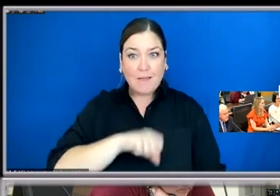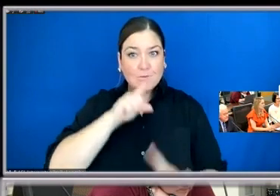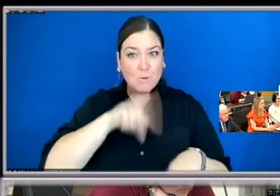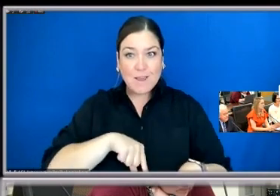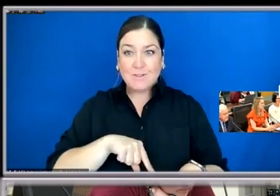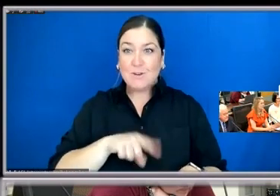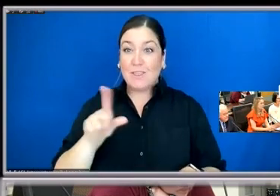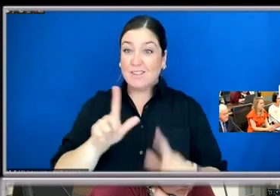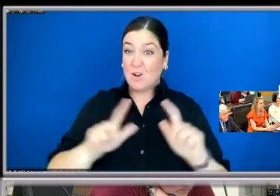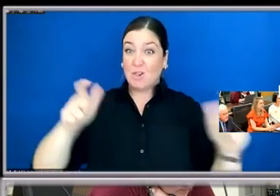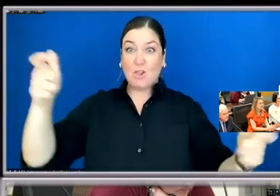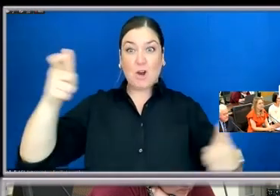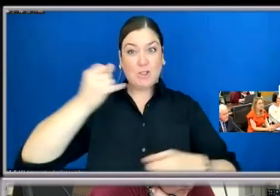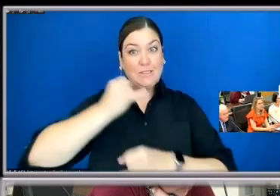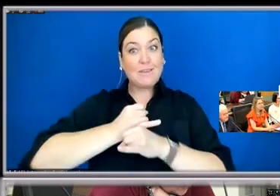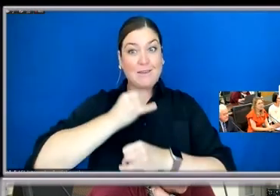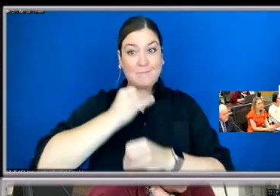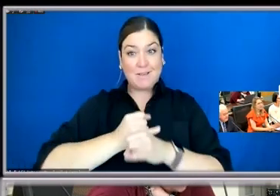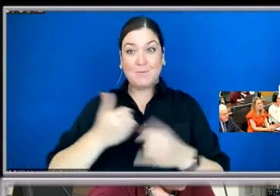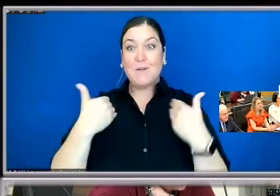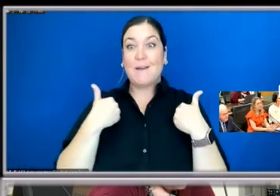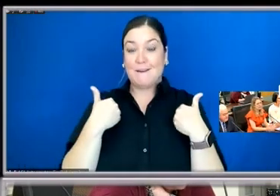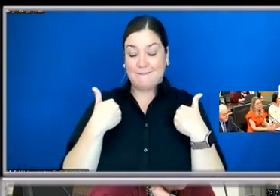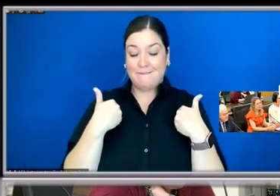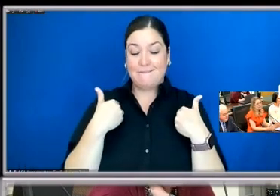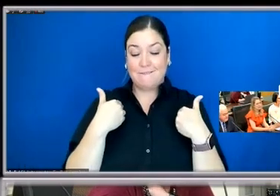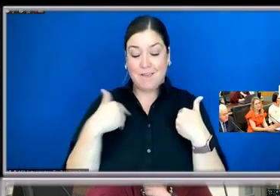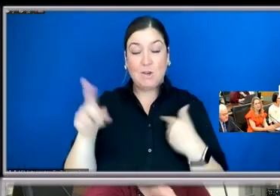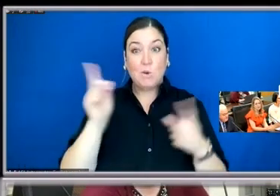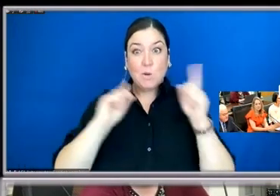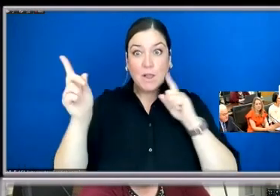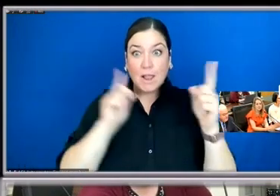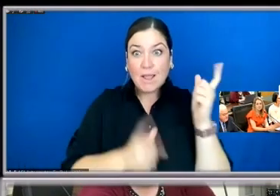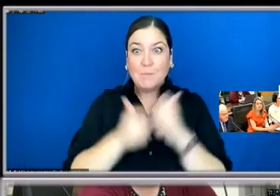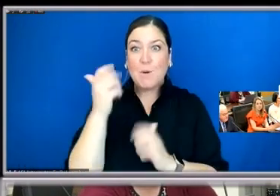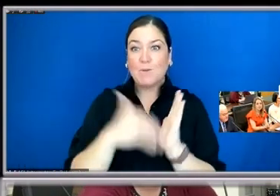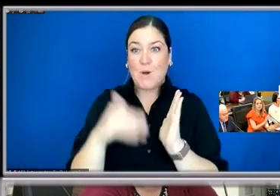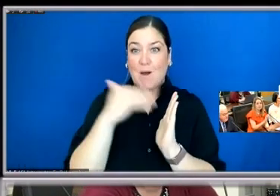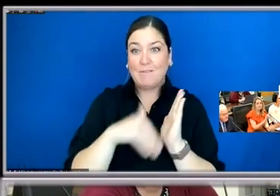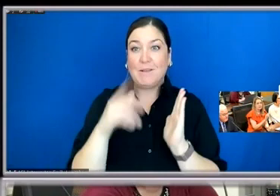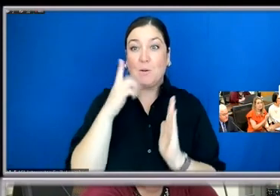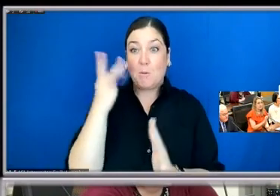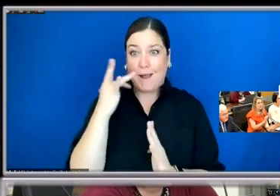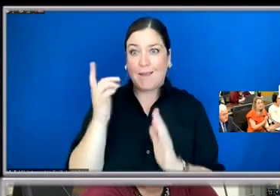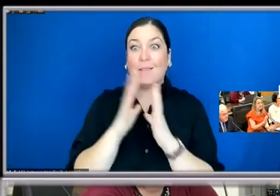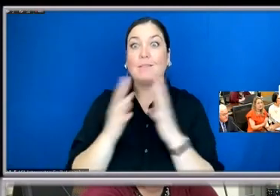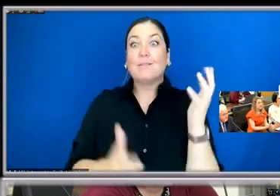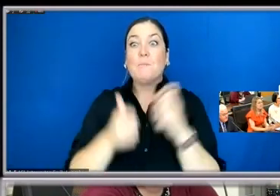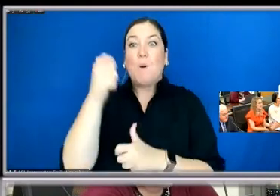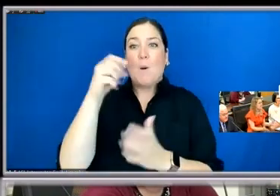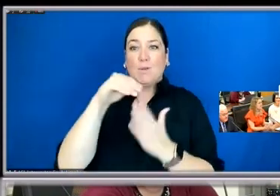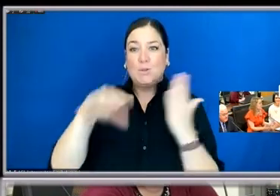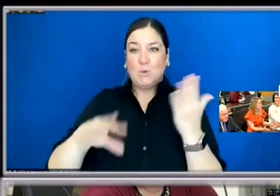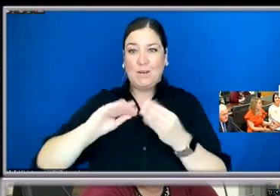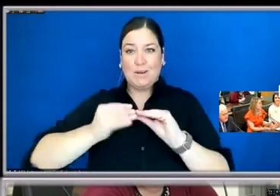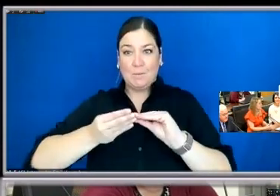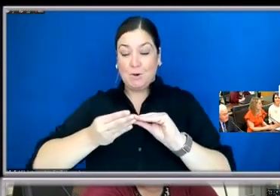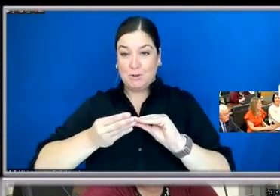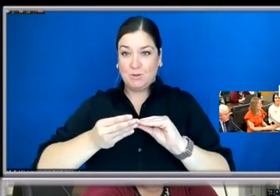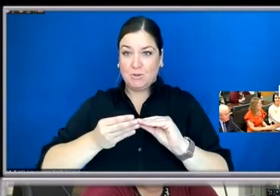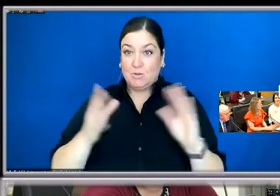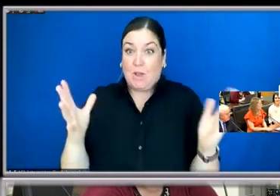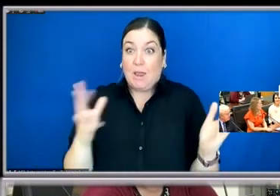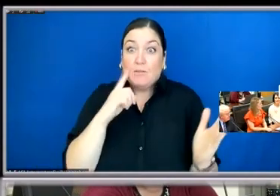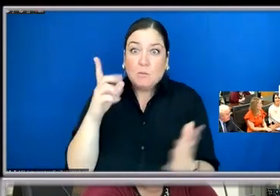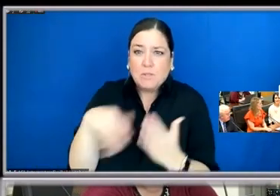our largest campus that we have, and you will hear the most about this campus because it has the largest numbers. And and for some of you,